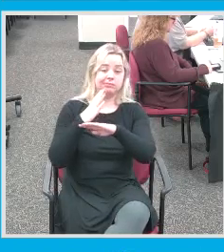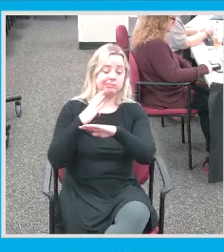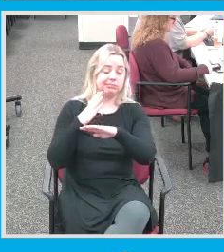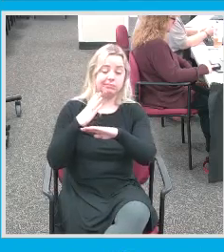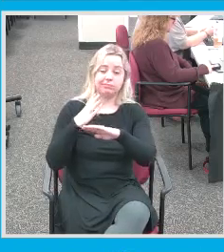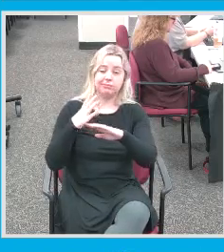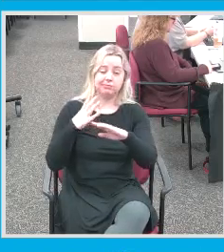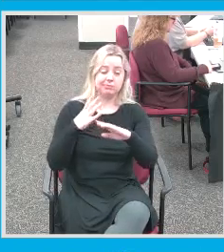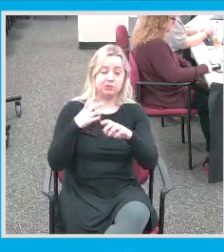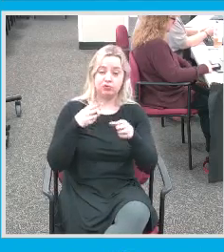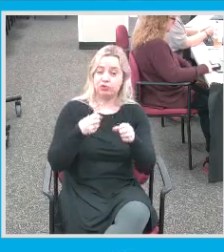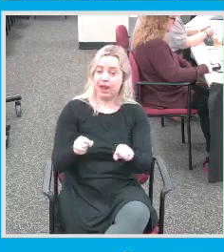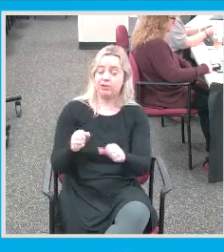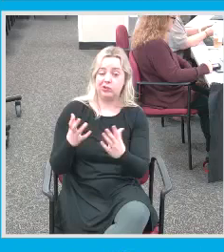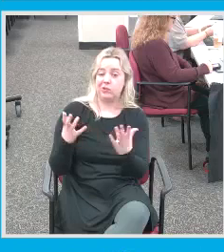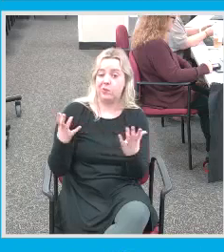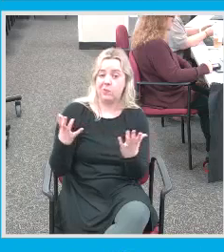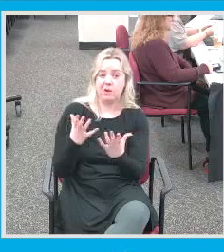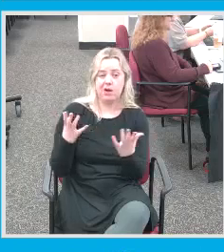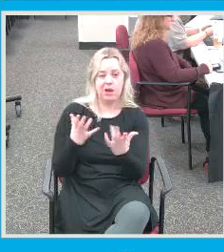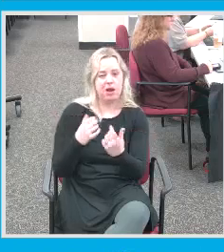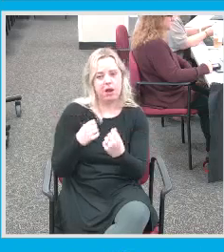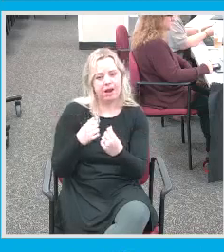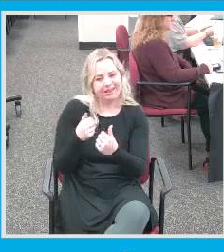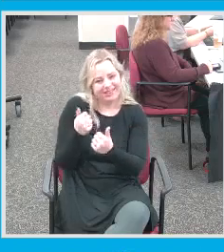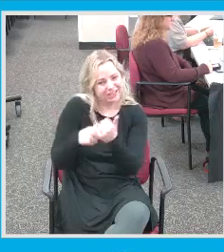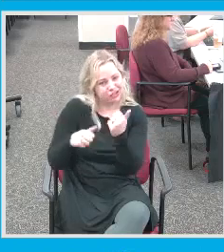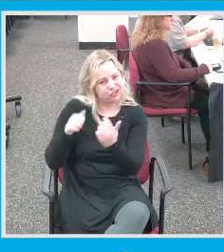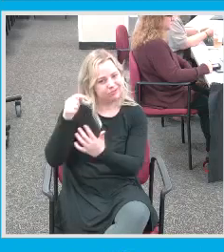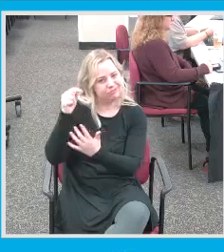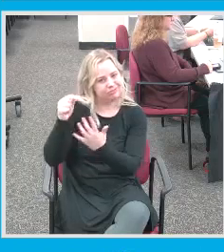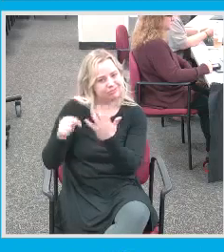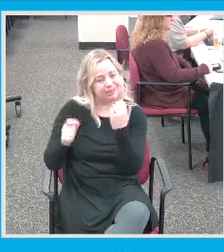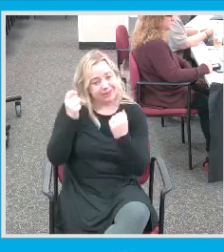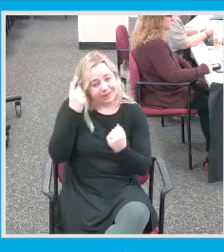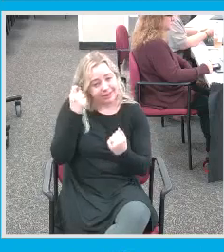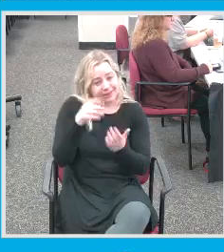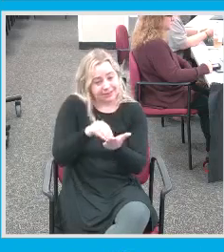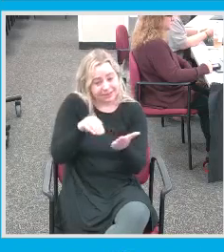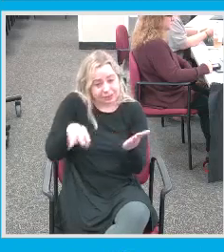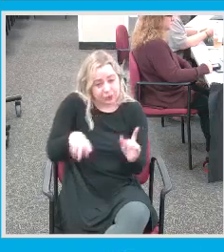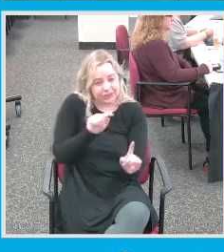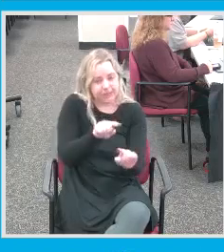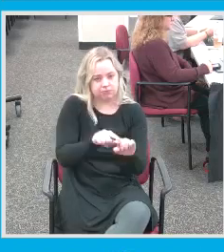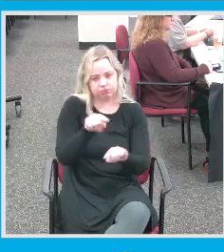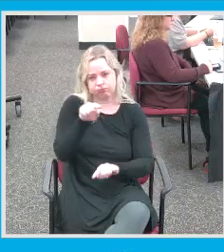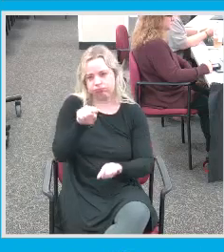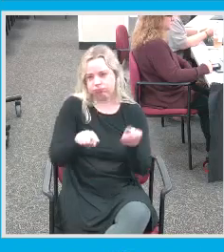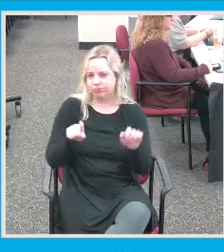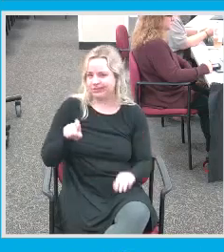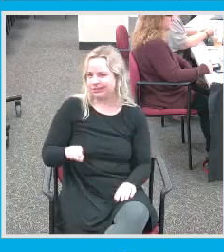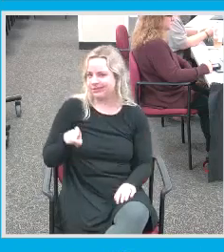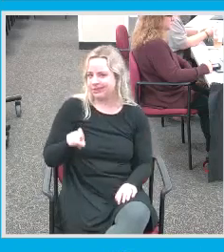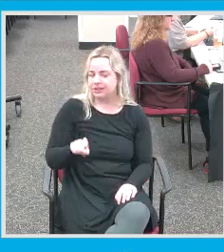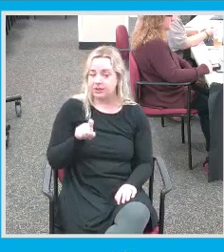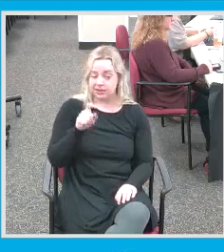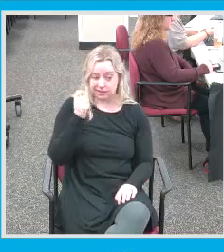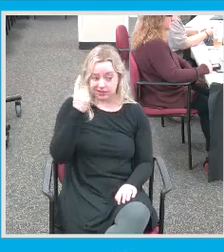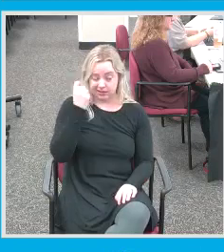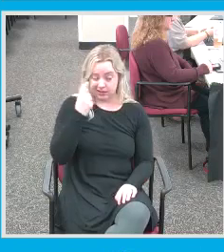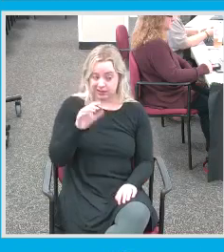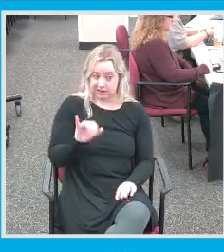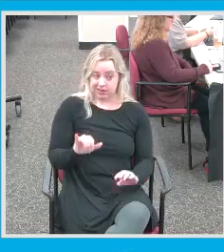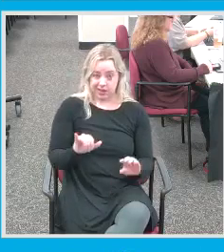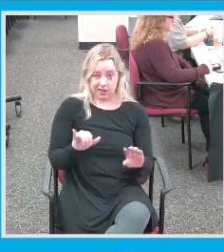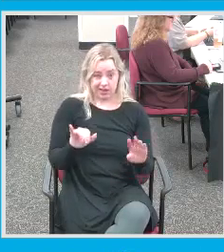it's touch points of each one. So each student might need something different. And really, this is such a complex issue. And so